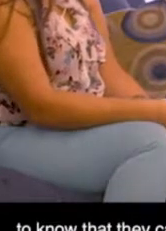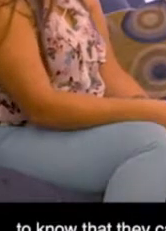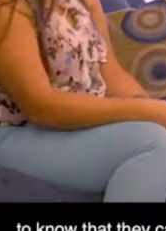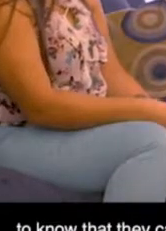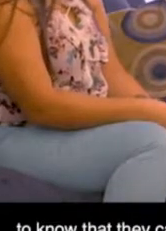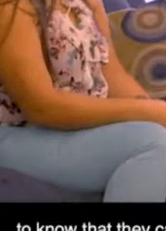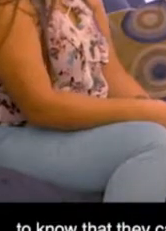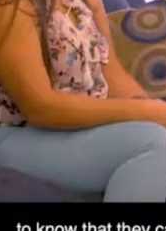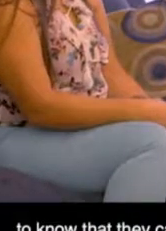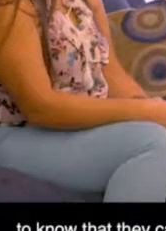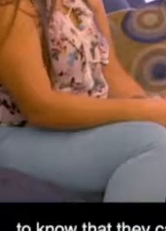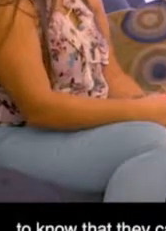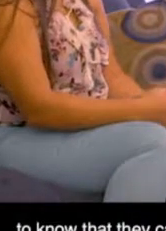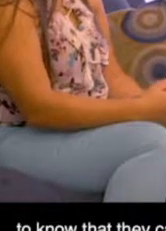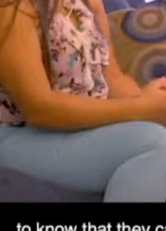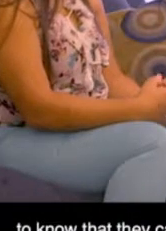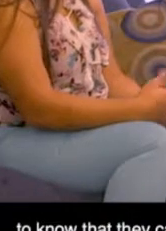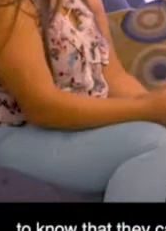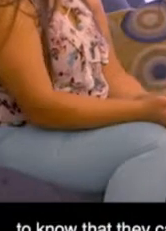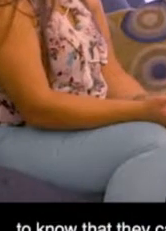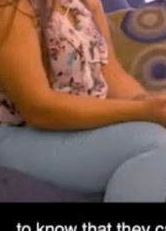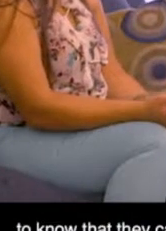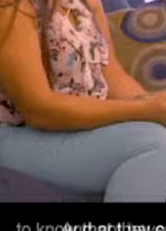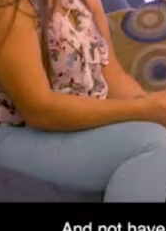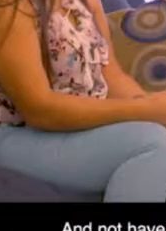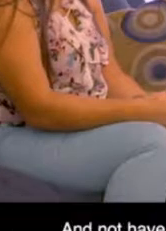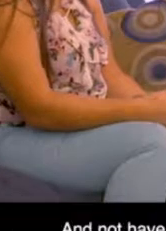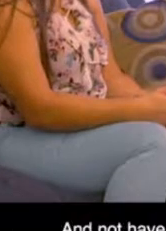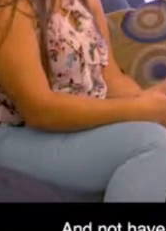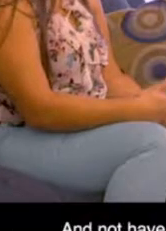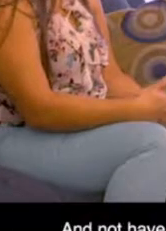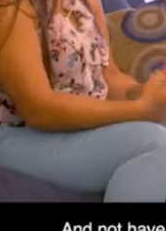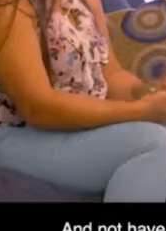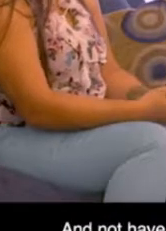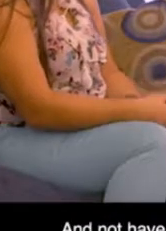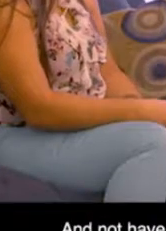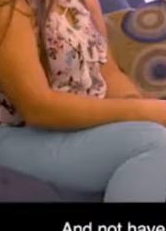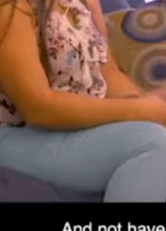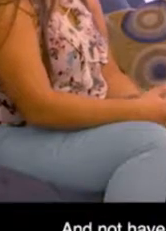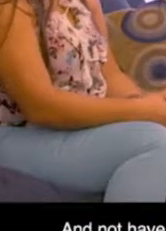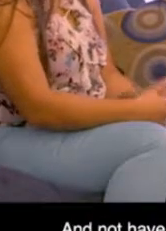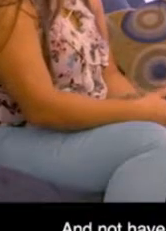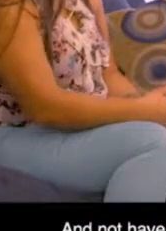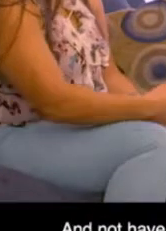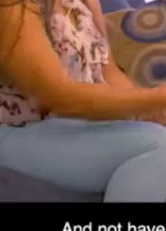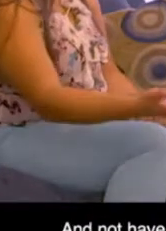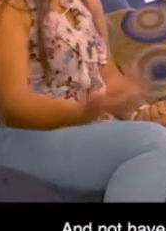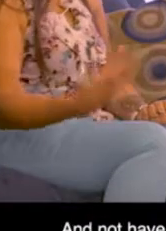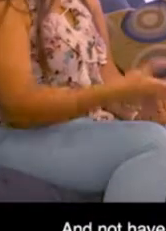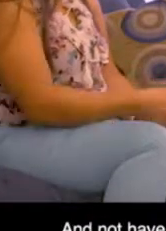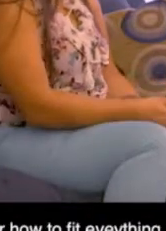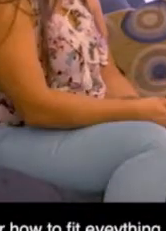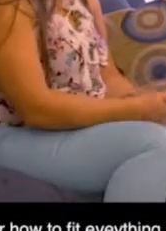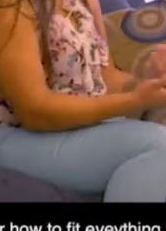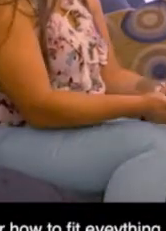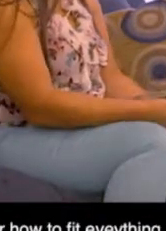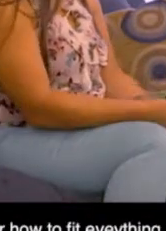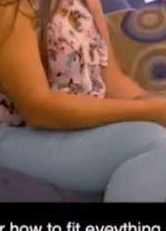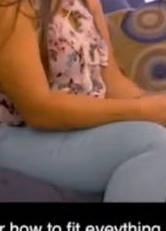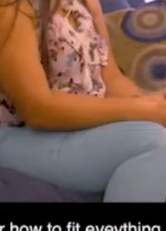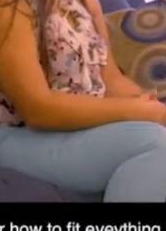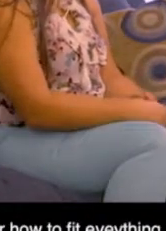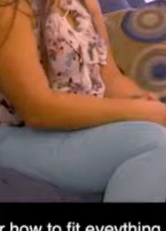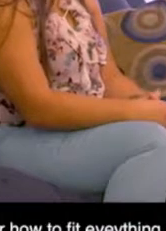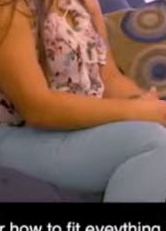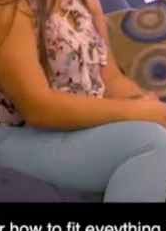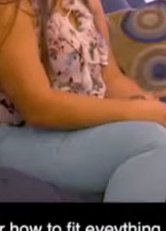to one place and they could have everything at once and not have to worry about how to get a ride to all the therapies or how to fit everything